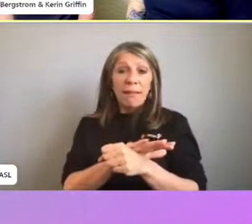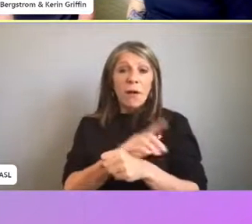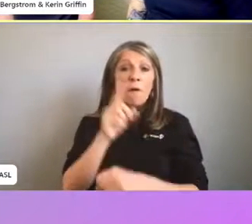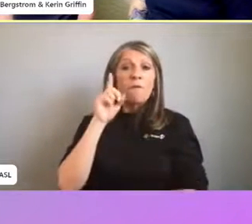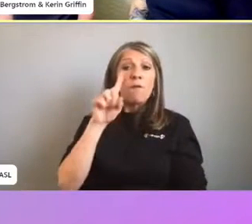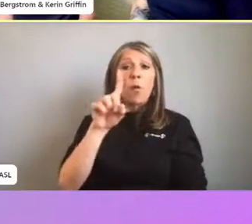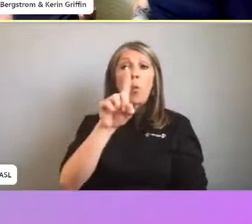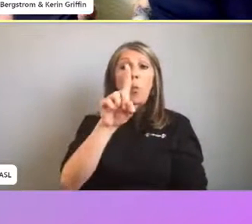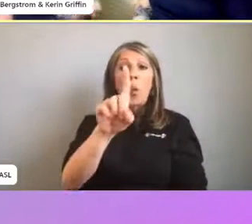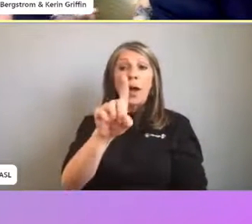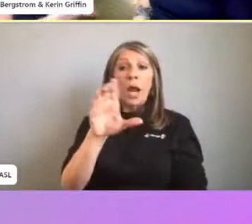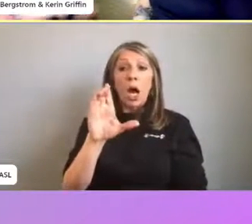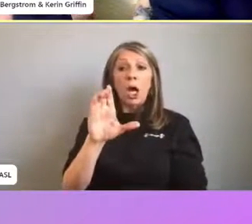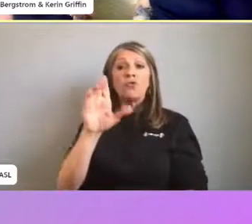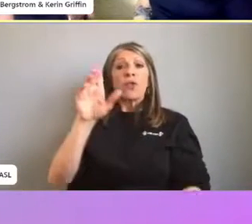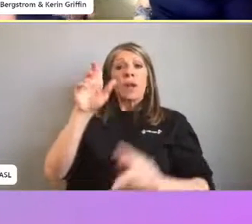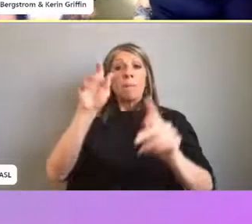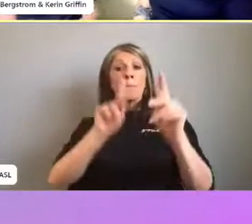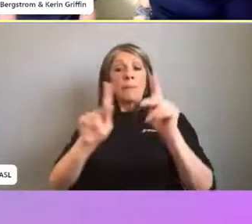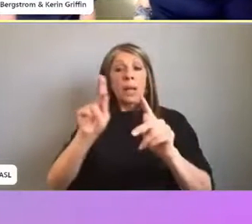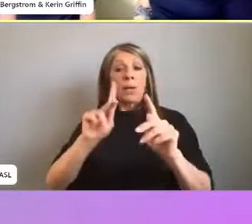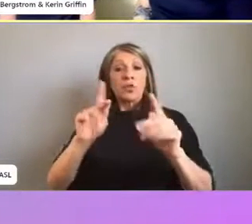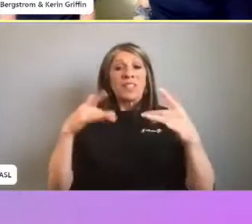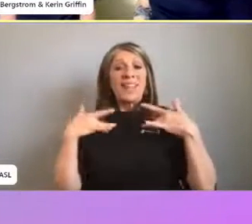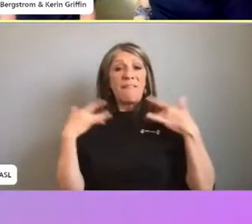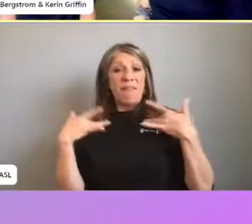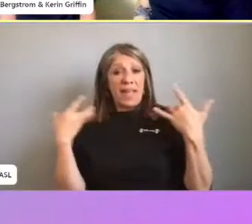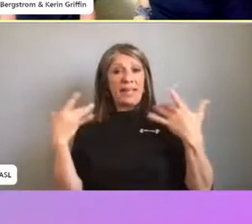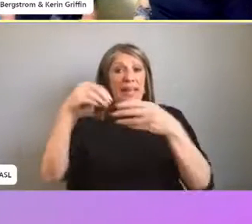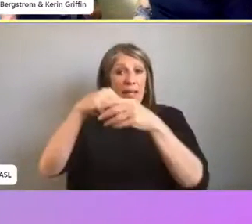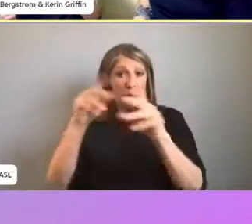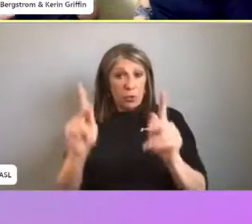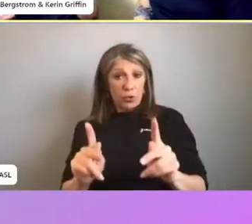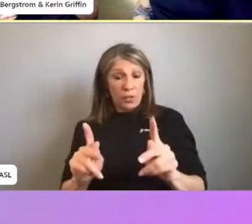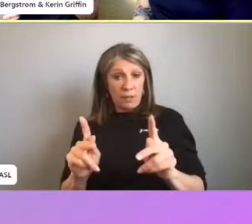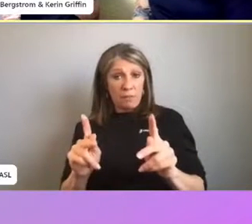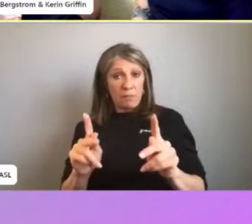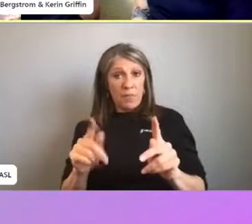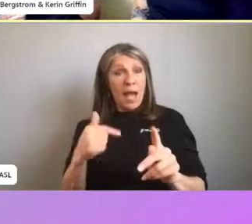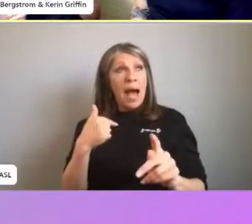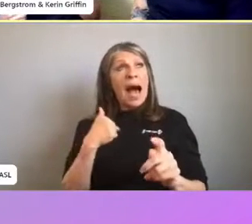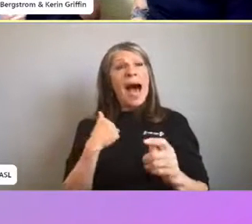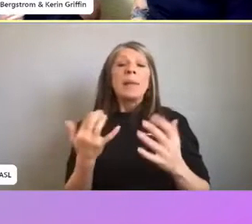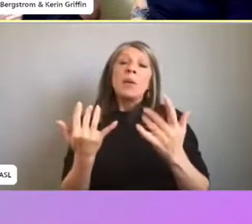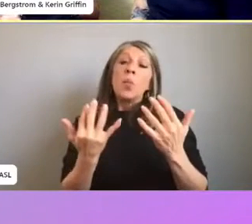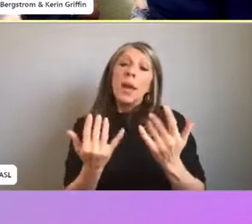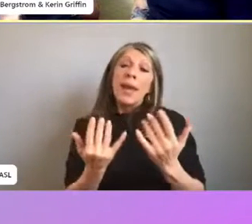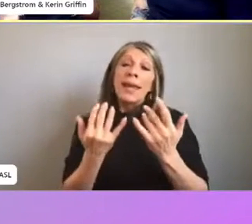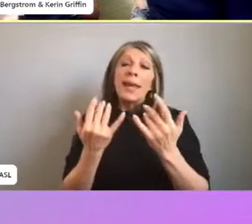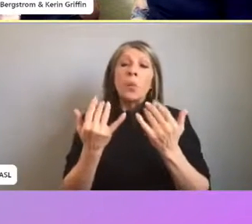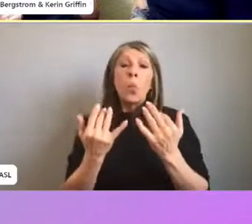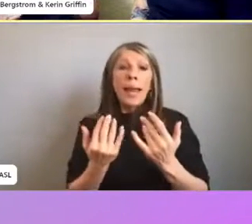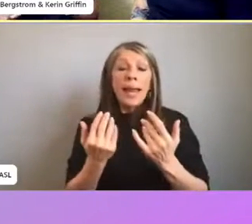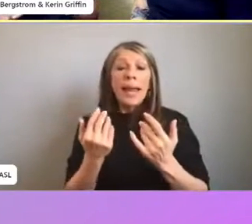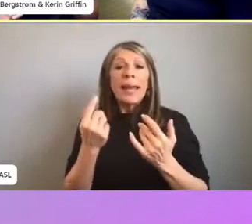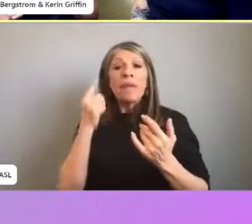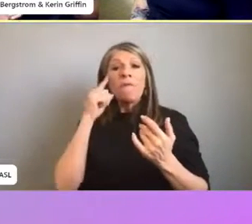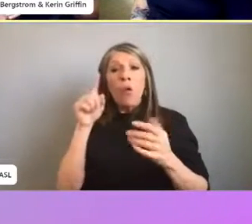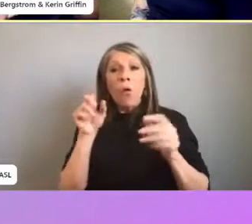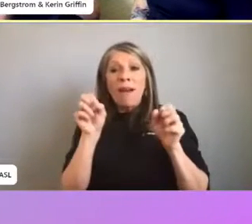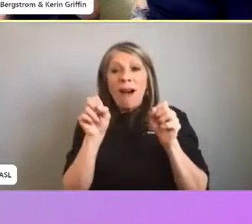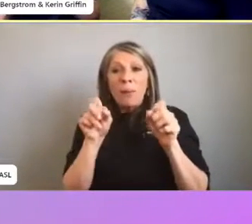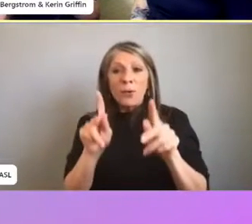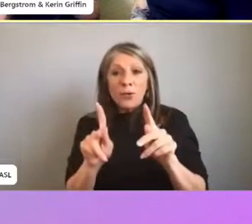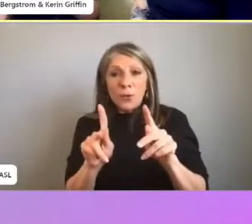a 100-person event in person. And I had just been waiting and waiting for an